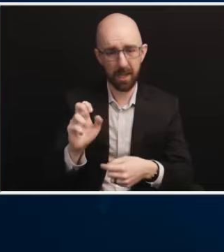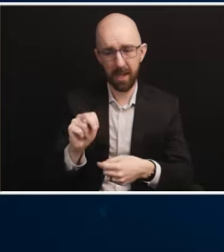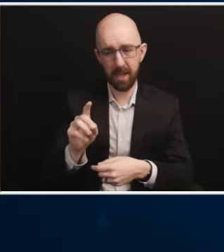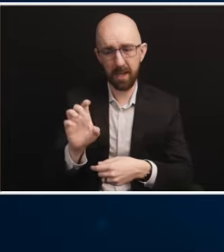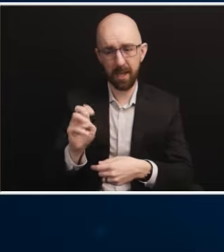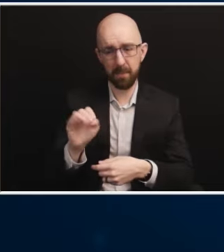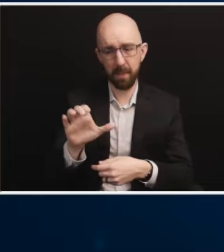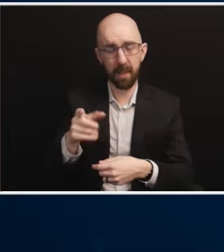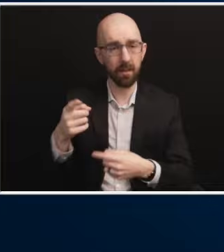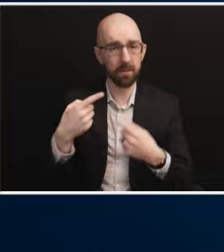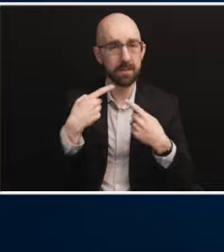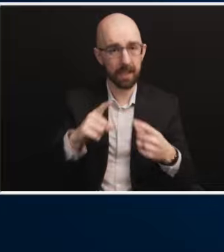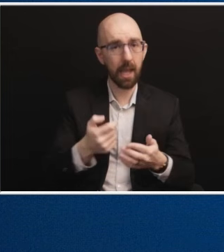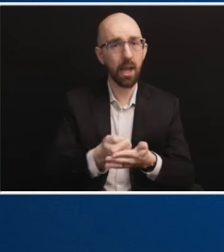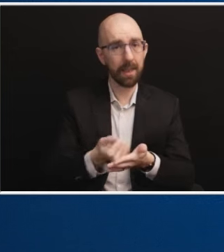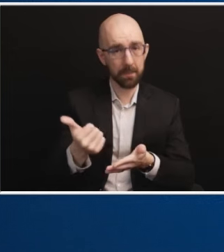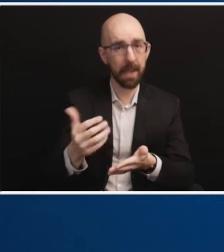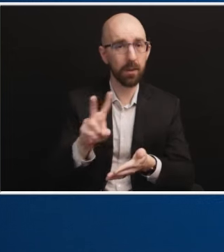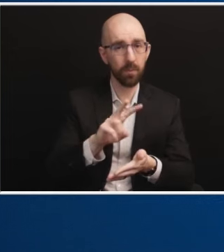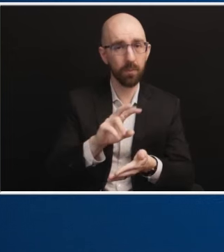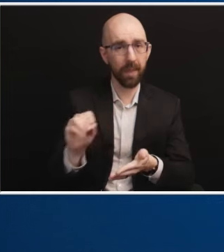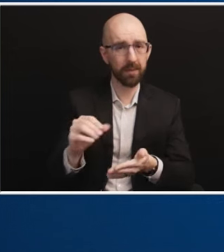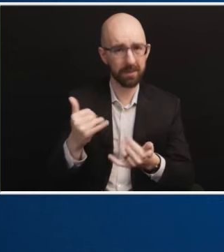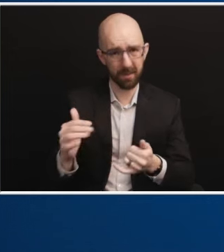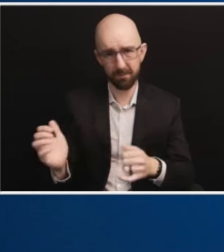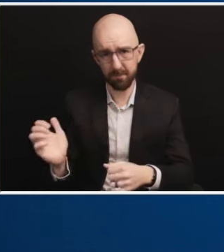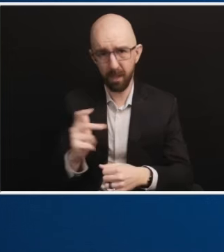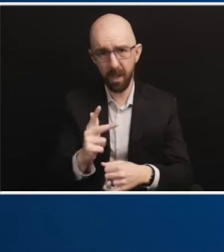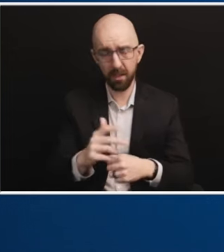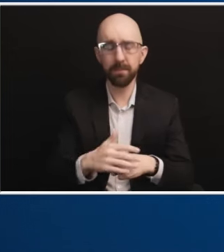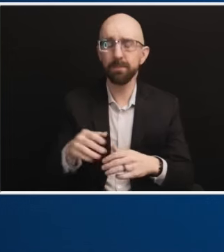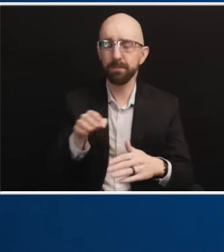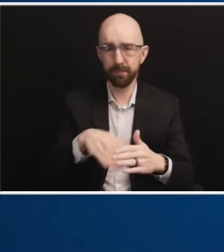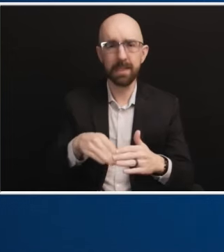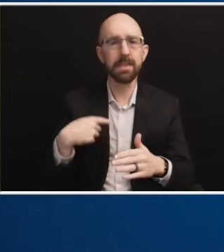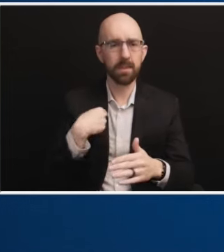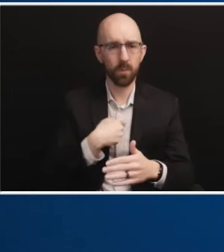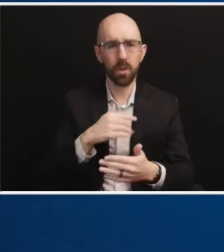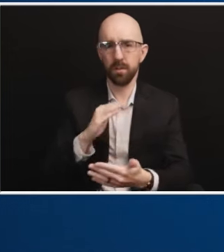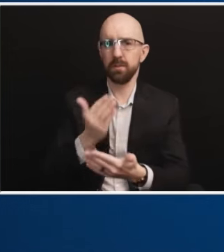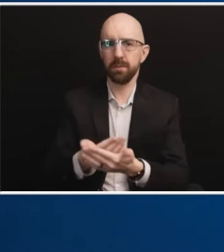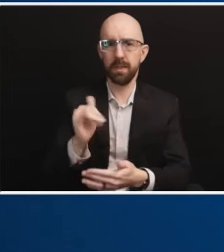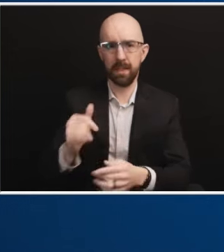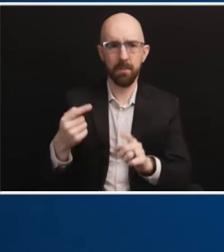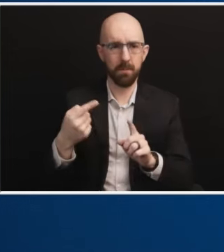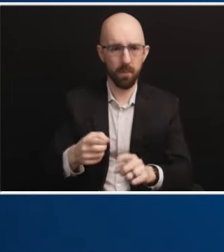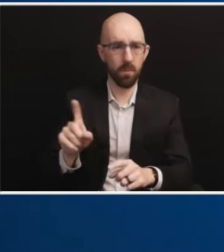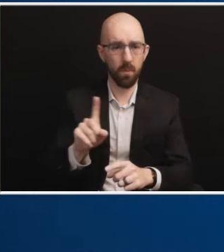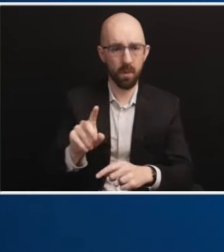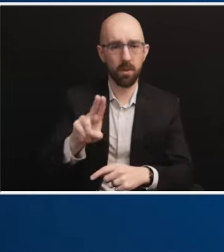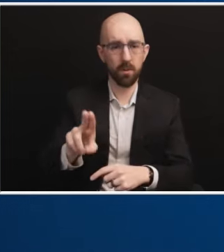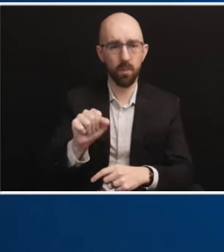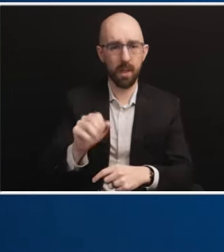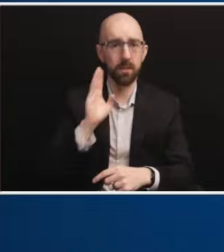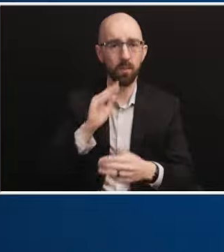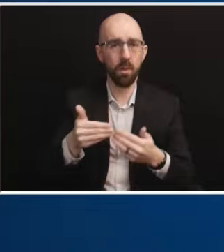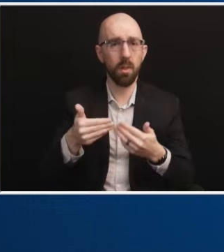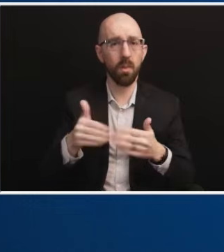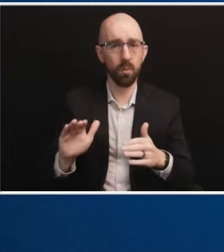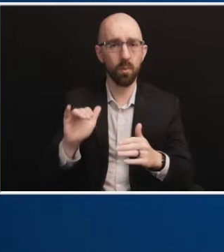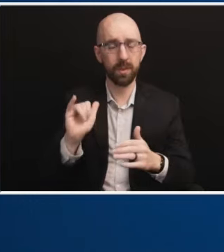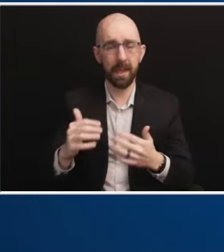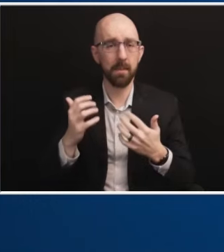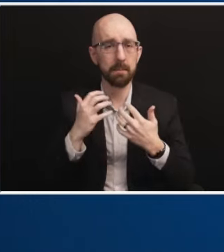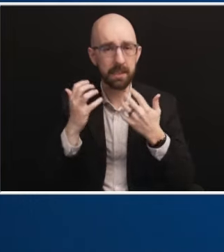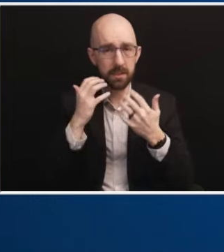back in 2000? Yeah, I mean, essentially we are getting to that point where U.S. will lose its measles